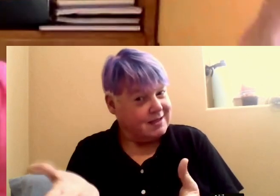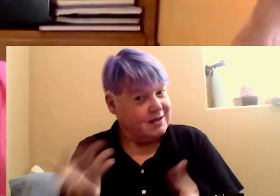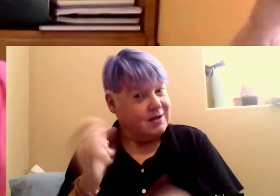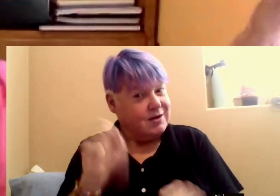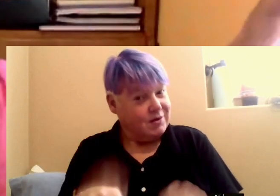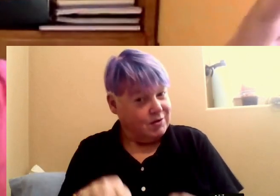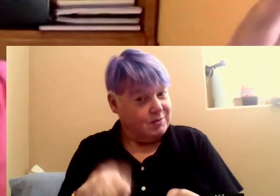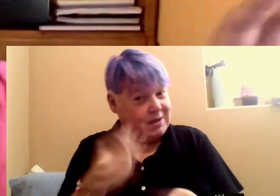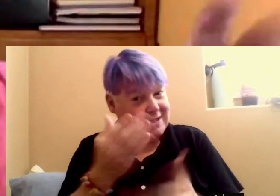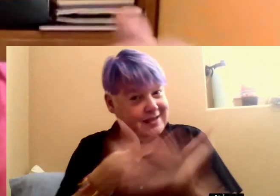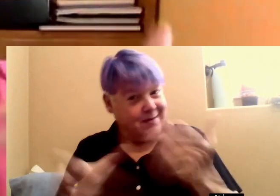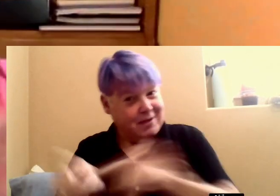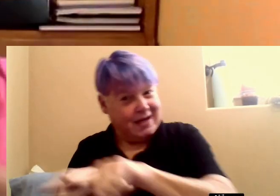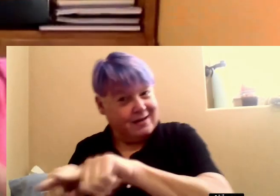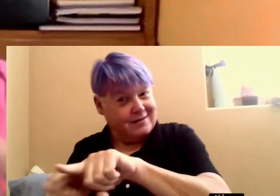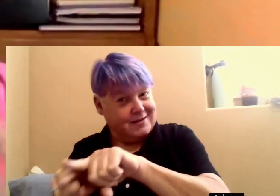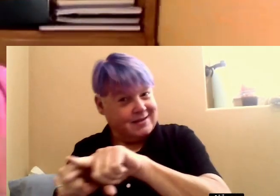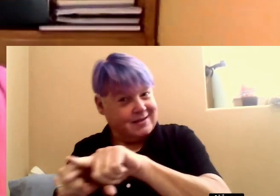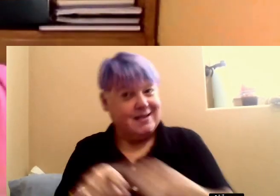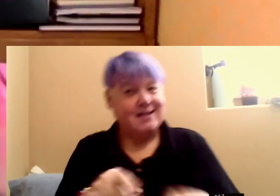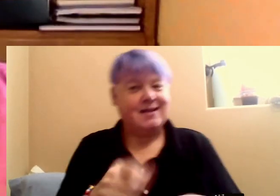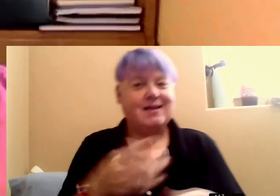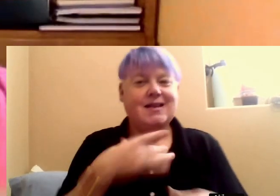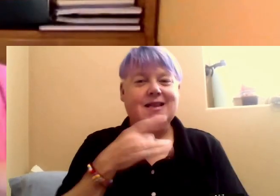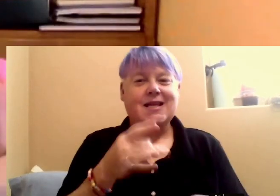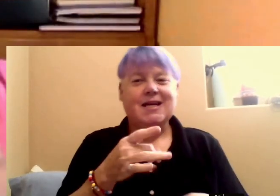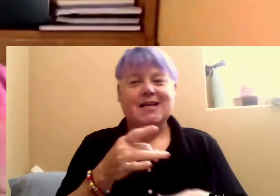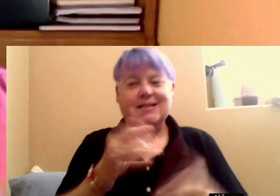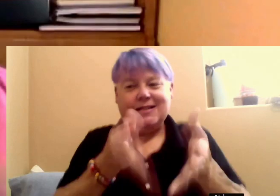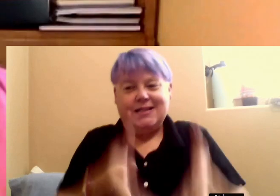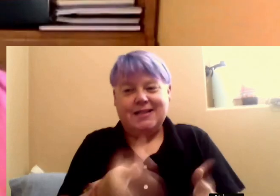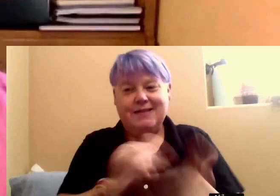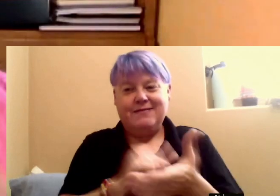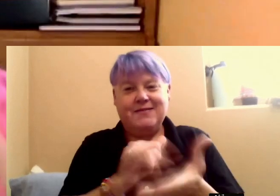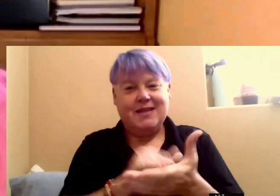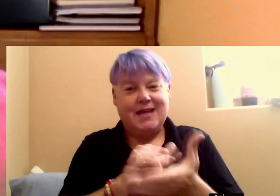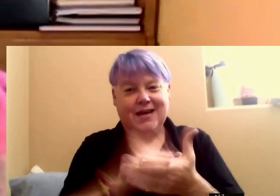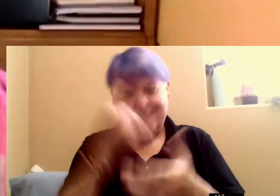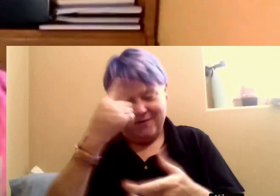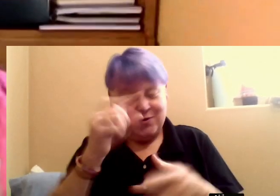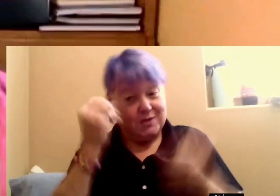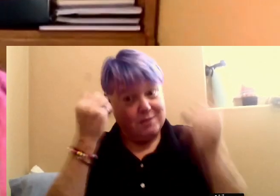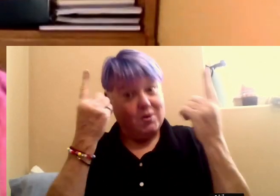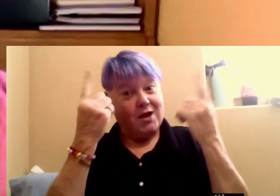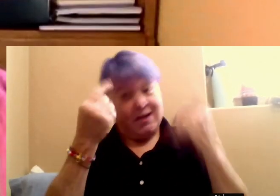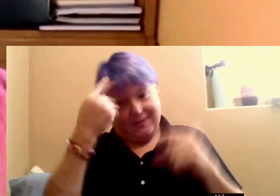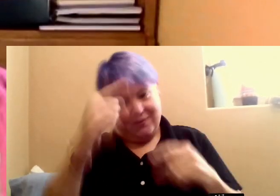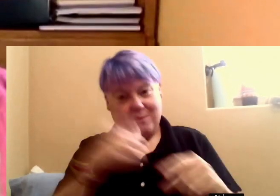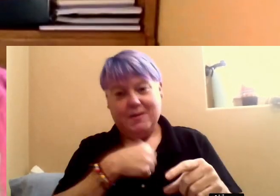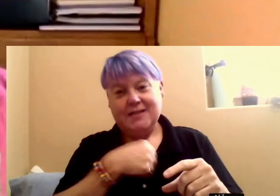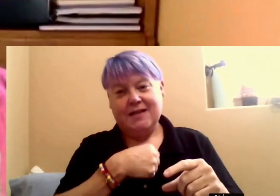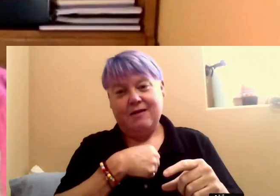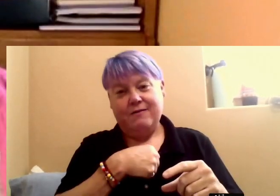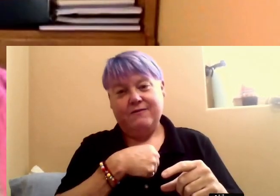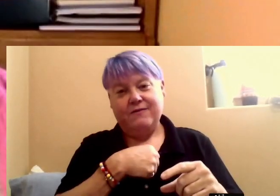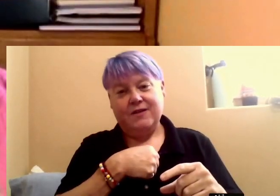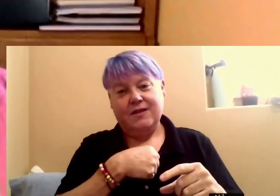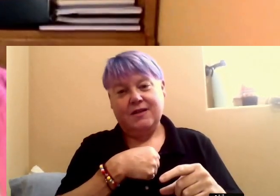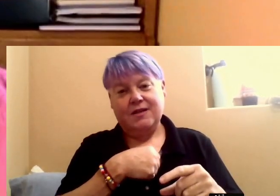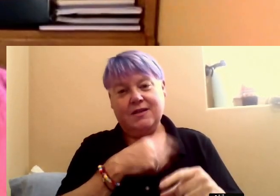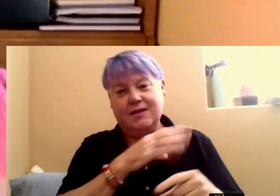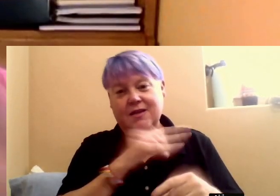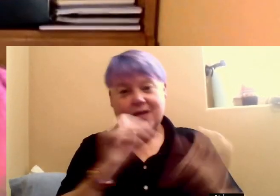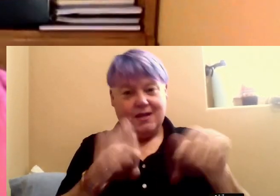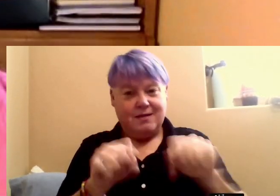something else. And I just like to leave that room for the element of surprise for myself as a writer. And